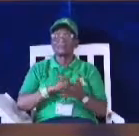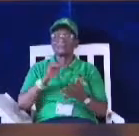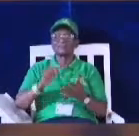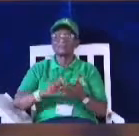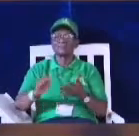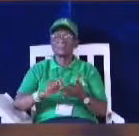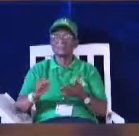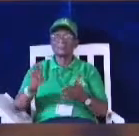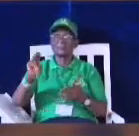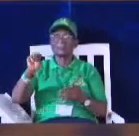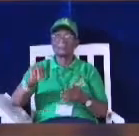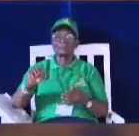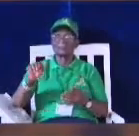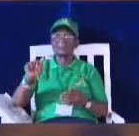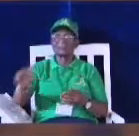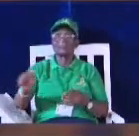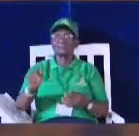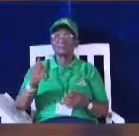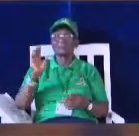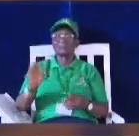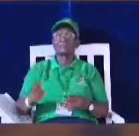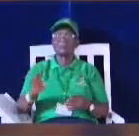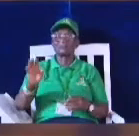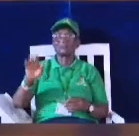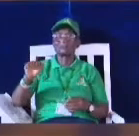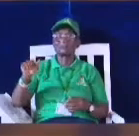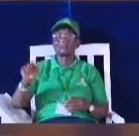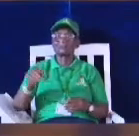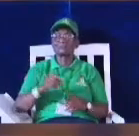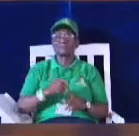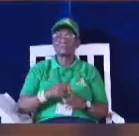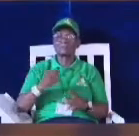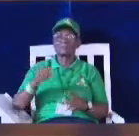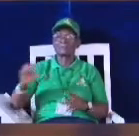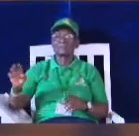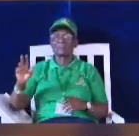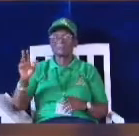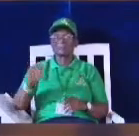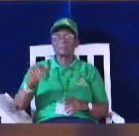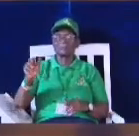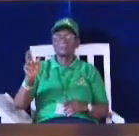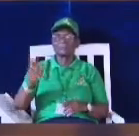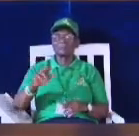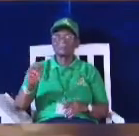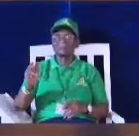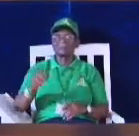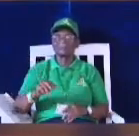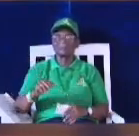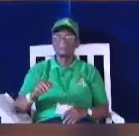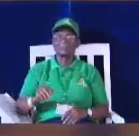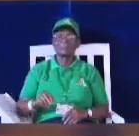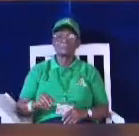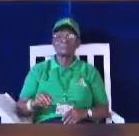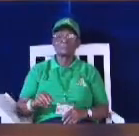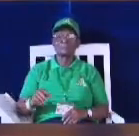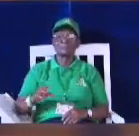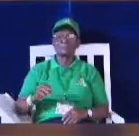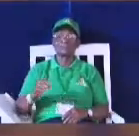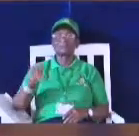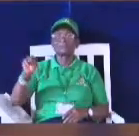Matthew chapter 15, verse 13. Matthew 15, verse 13.